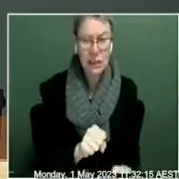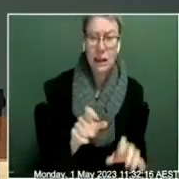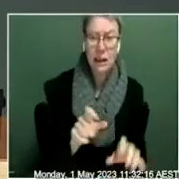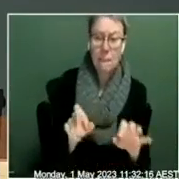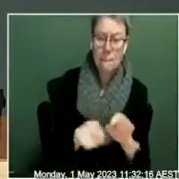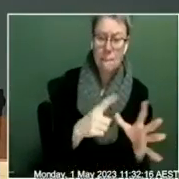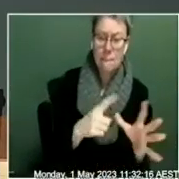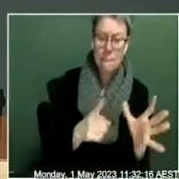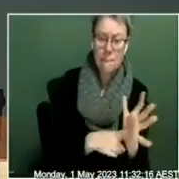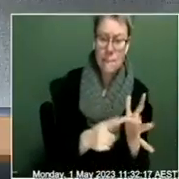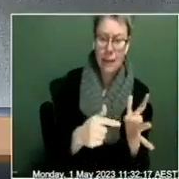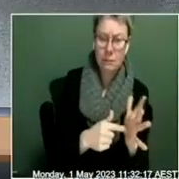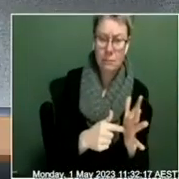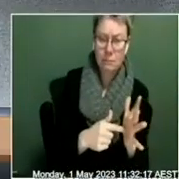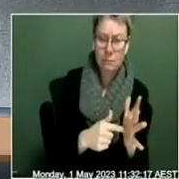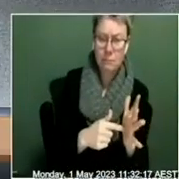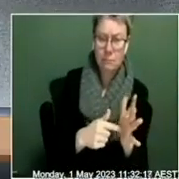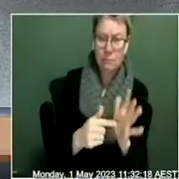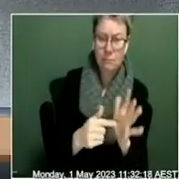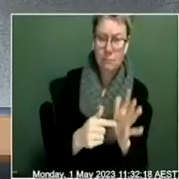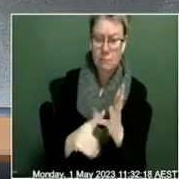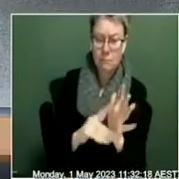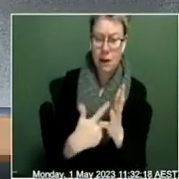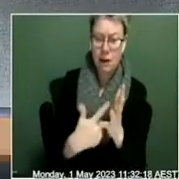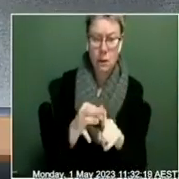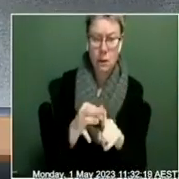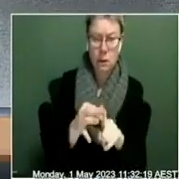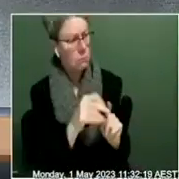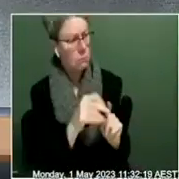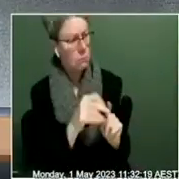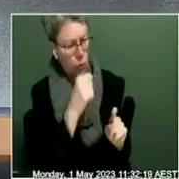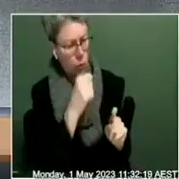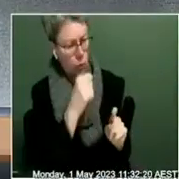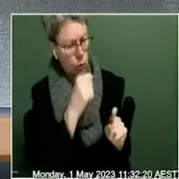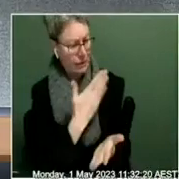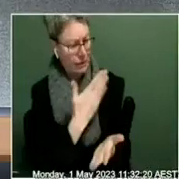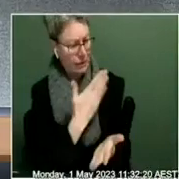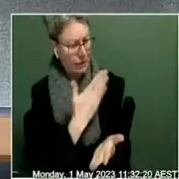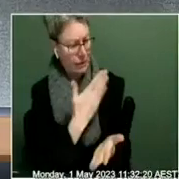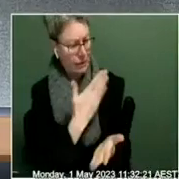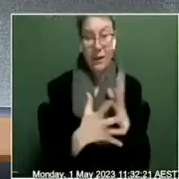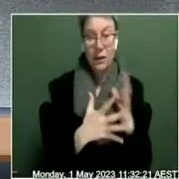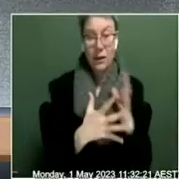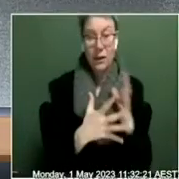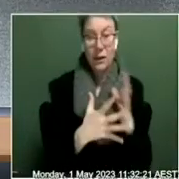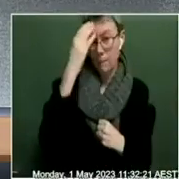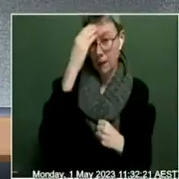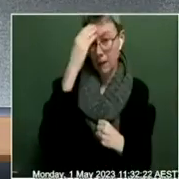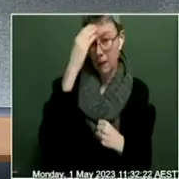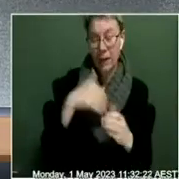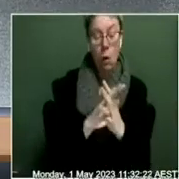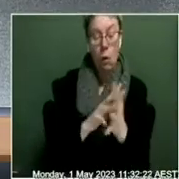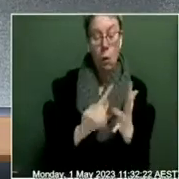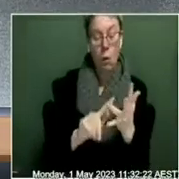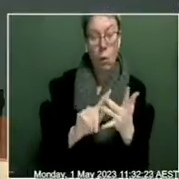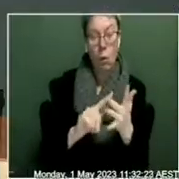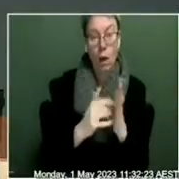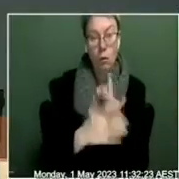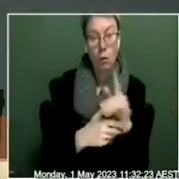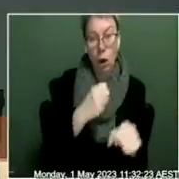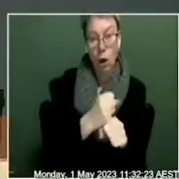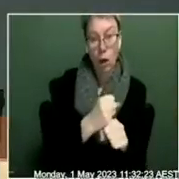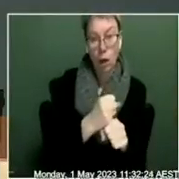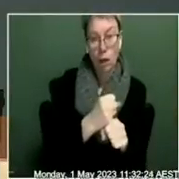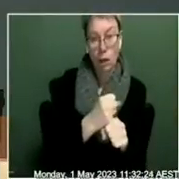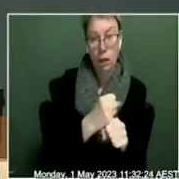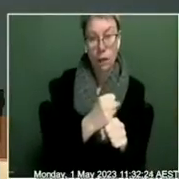Woiwurrung language. Actually, yeah. Strong spirit. Yeah. Sorry, So the point to asking the question is, let's not get too